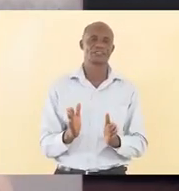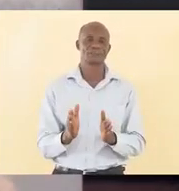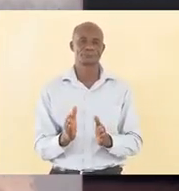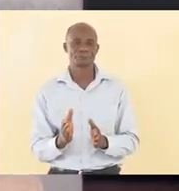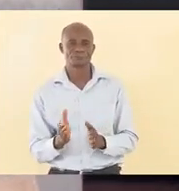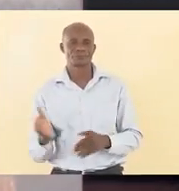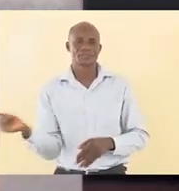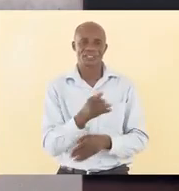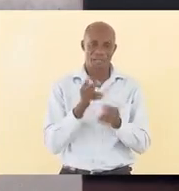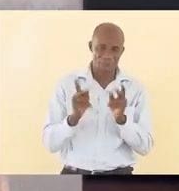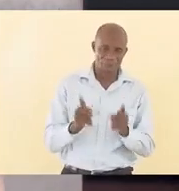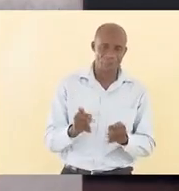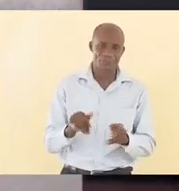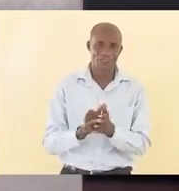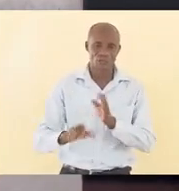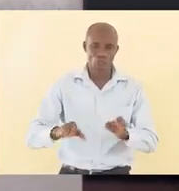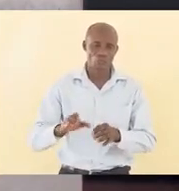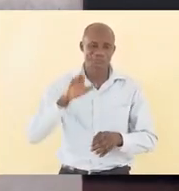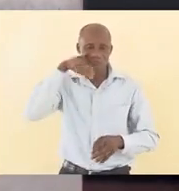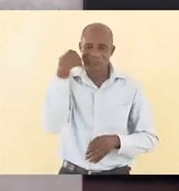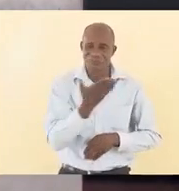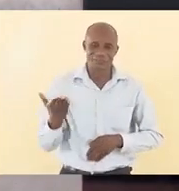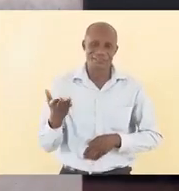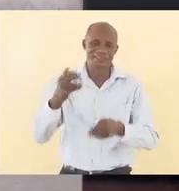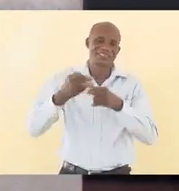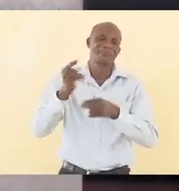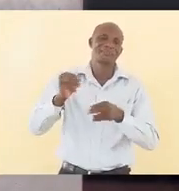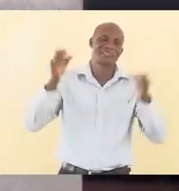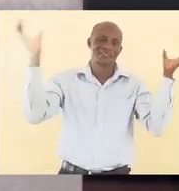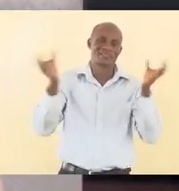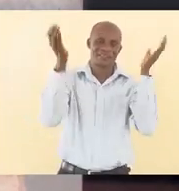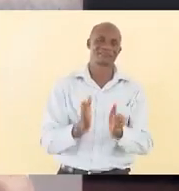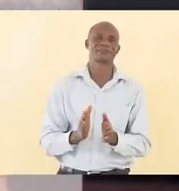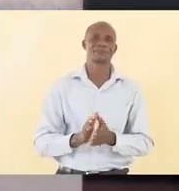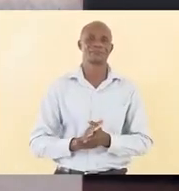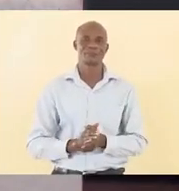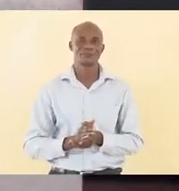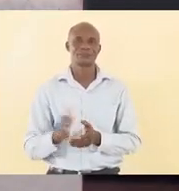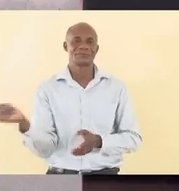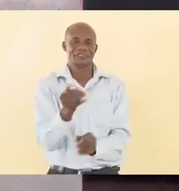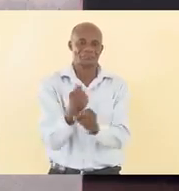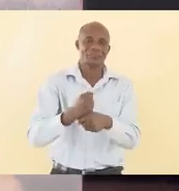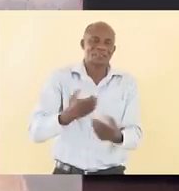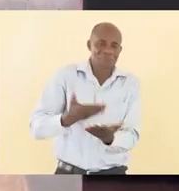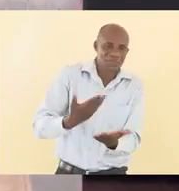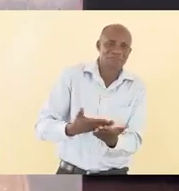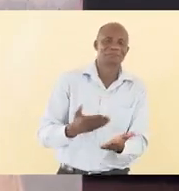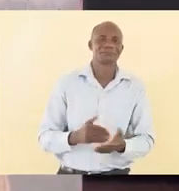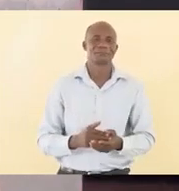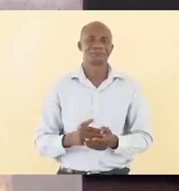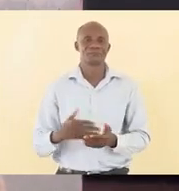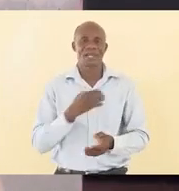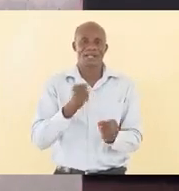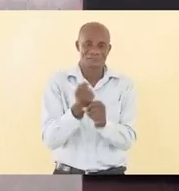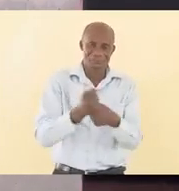There are people who are doing all kinds of shameful things today that we call celebrities. And they are making money. They